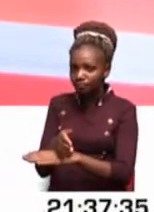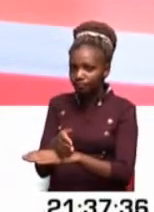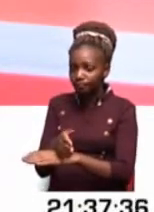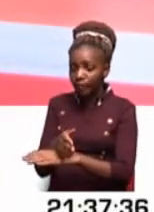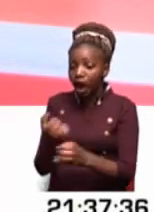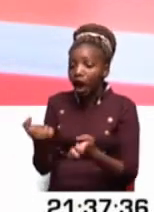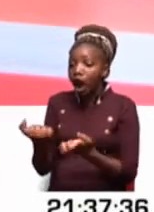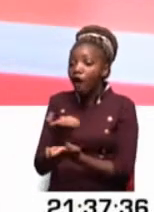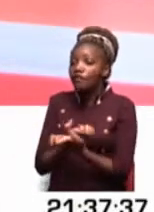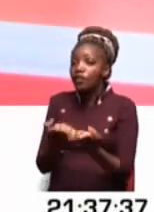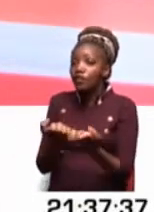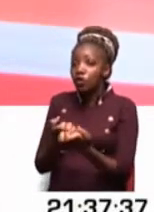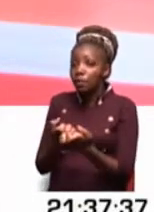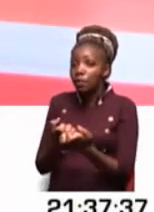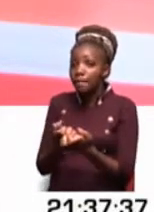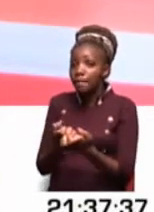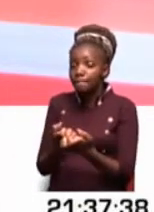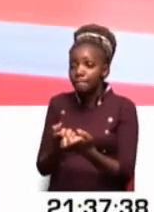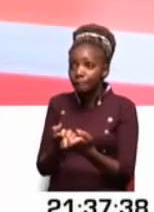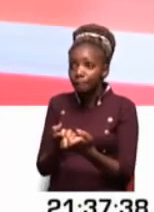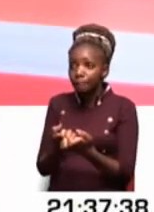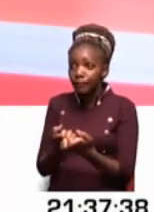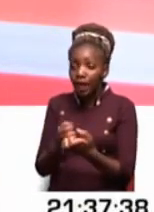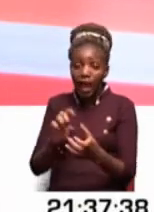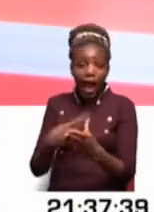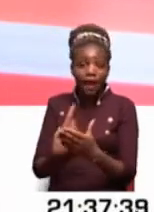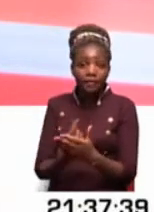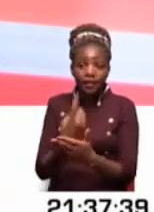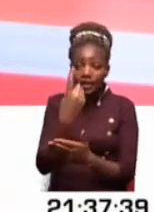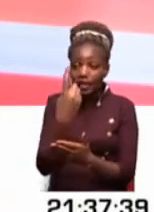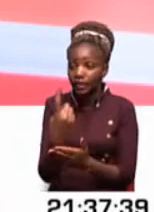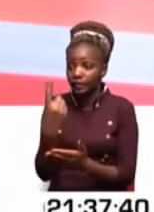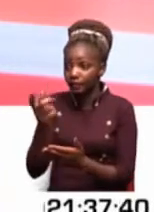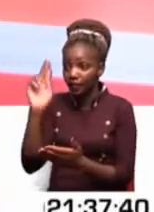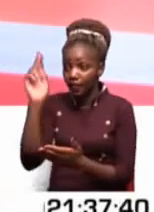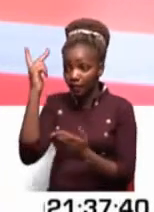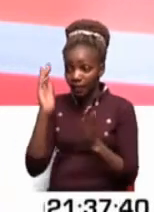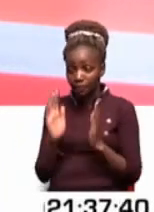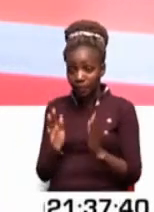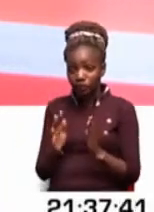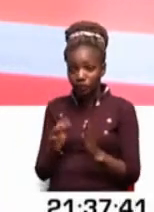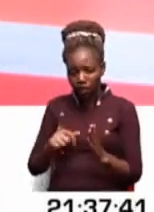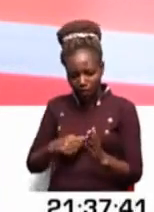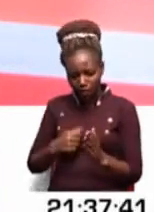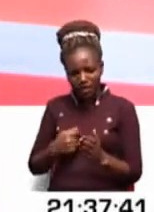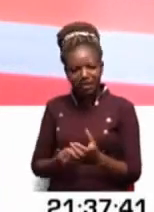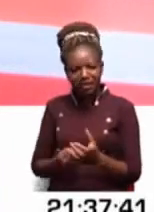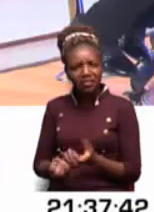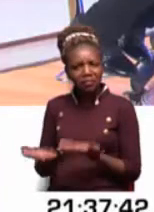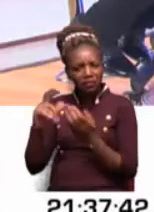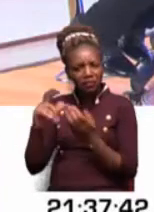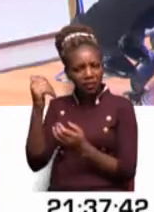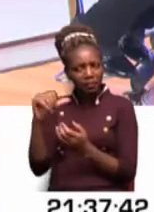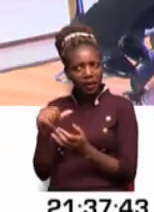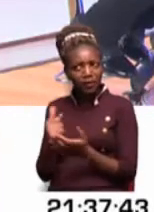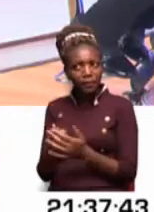there at 6%, but the individuals, the Kenyans, are really not feeling that growth. And